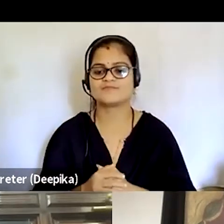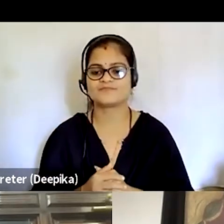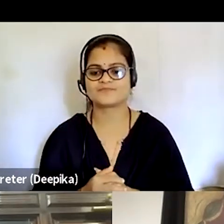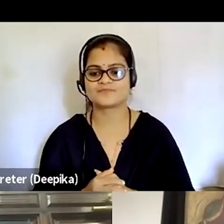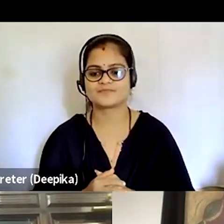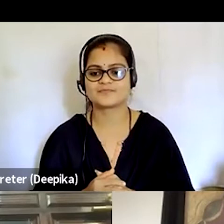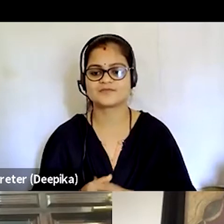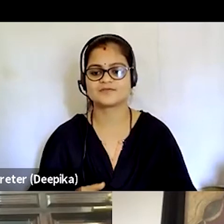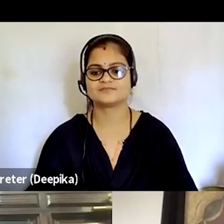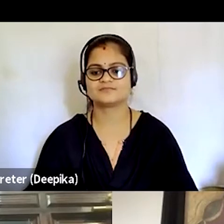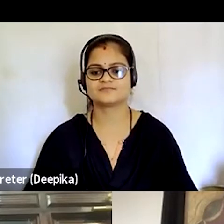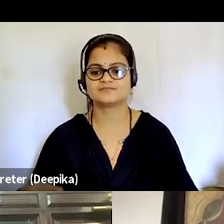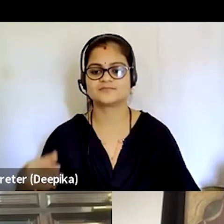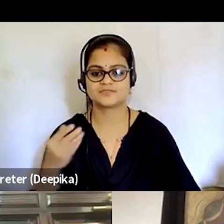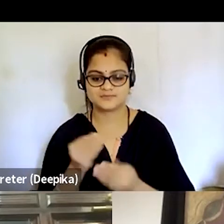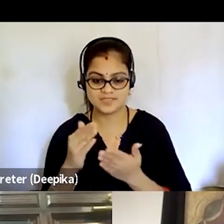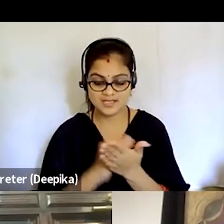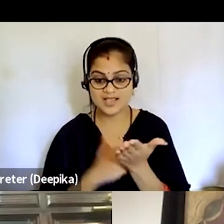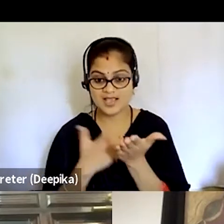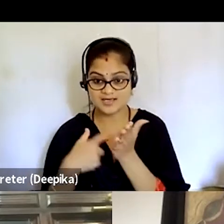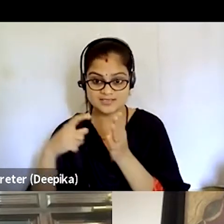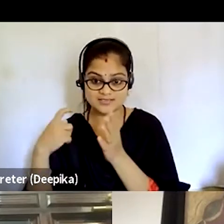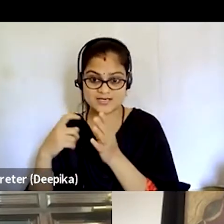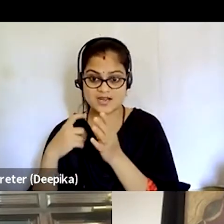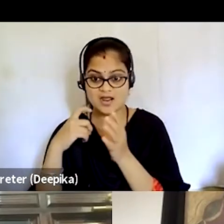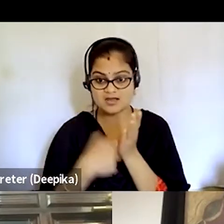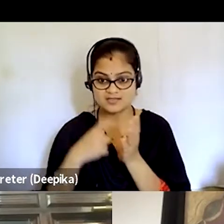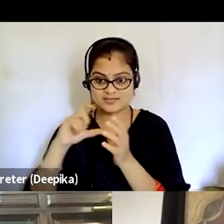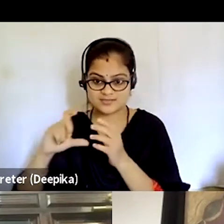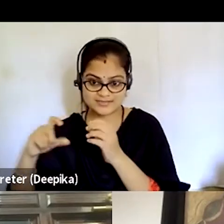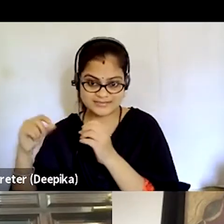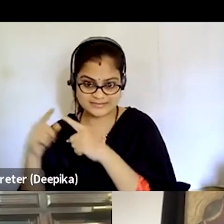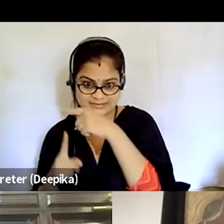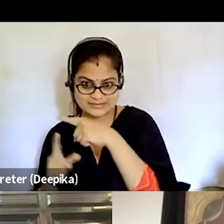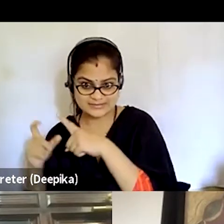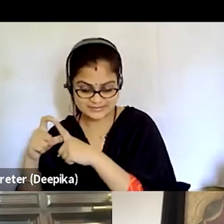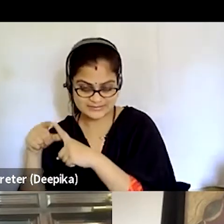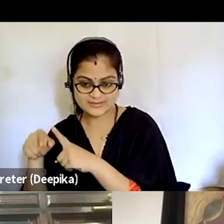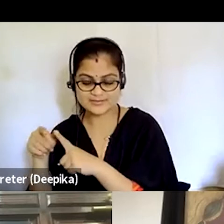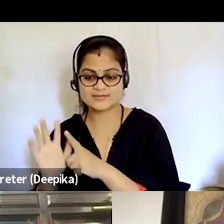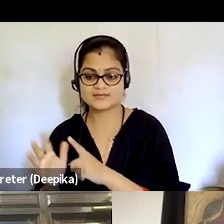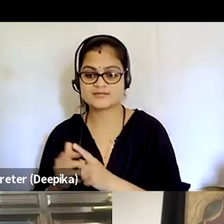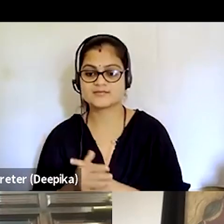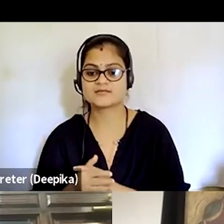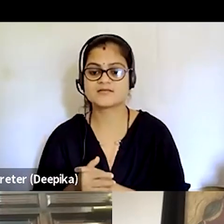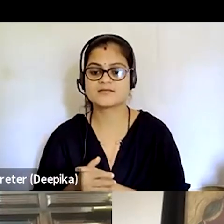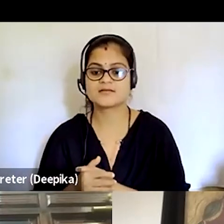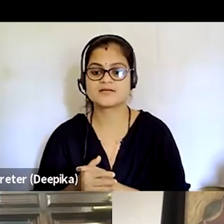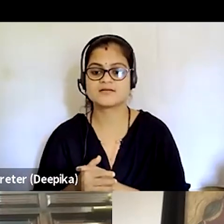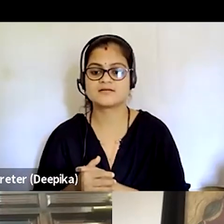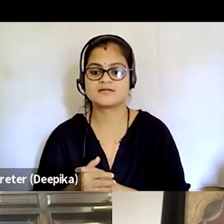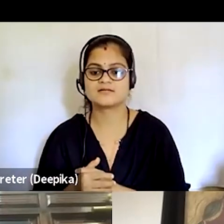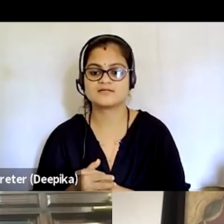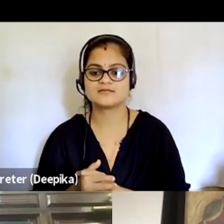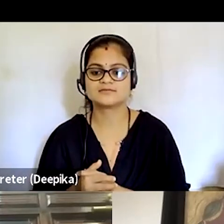we're curating events at RCB, we find that when we do the rock nights, and these are early days also for